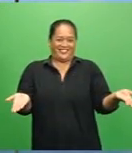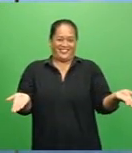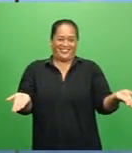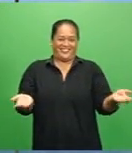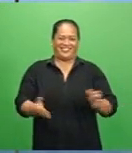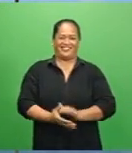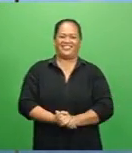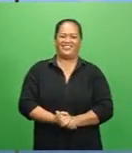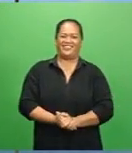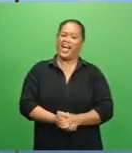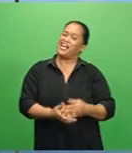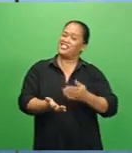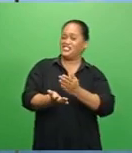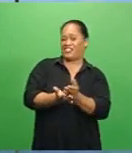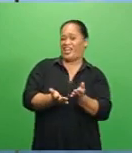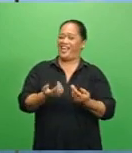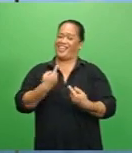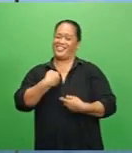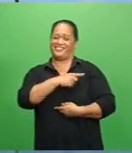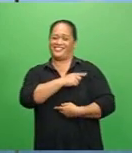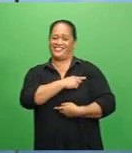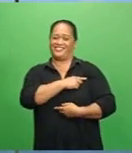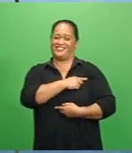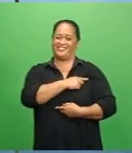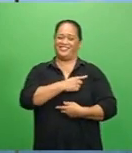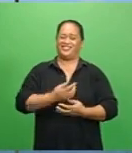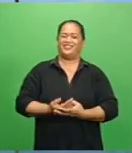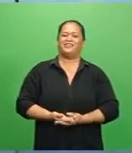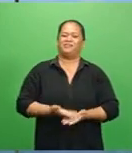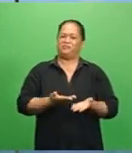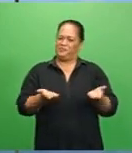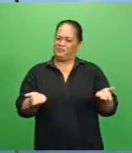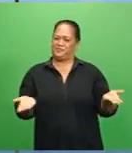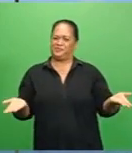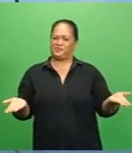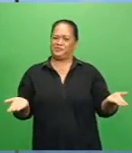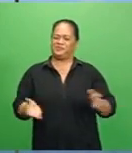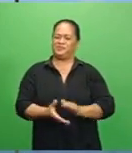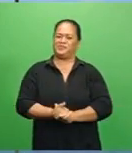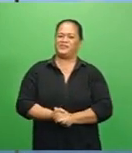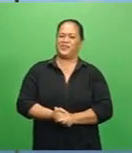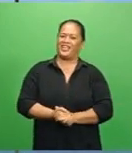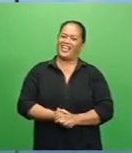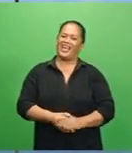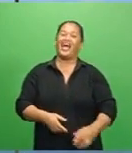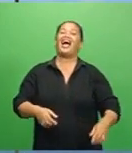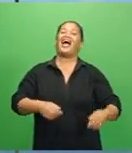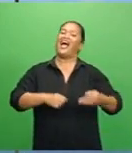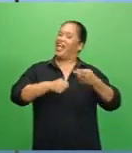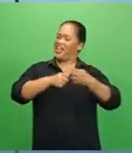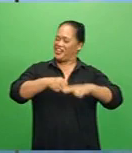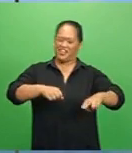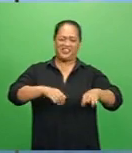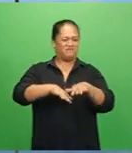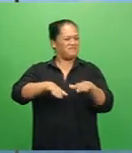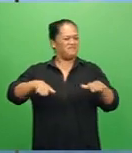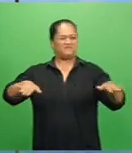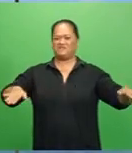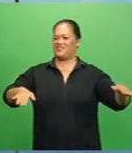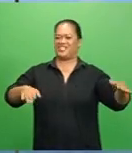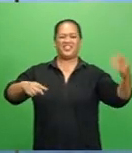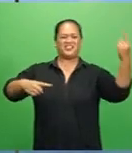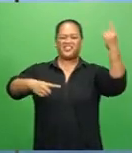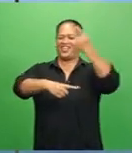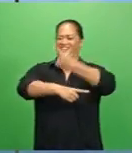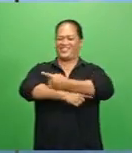fbcnews@fbc.com.fj, or share it with us via our Facebook and Twitter accounts. That's your news for tonight. From the FBC family and I would